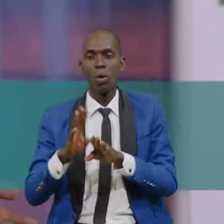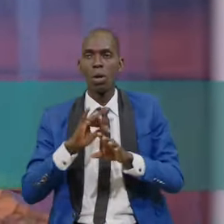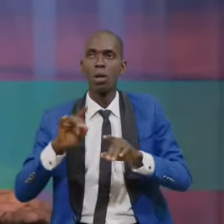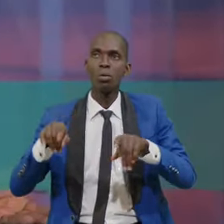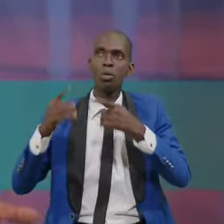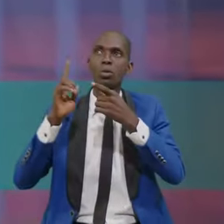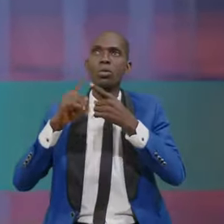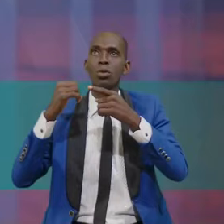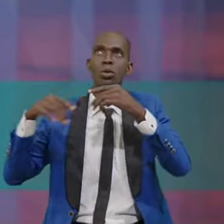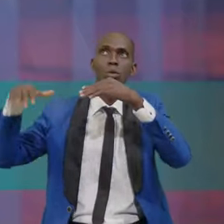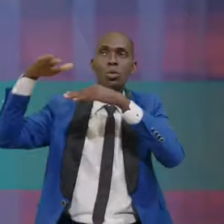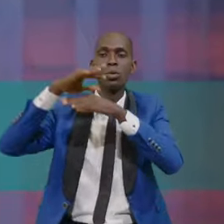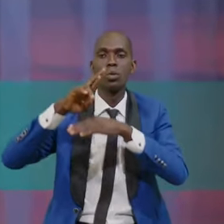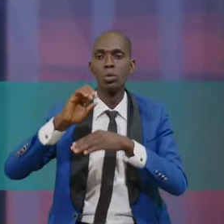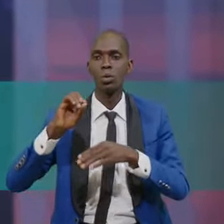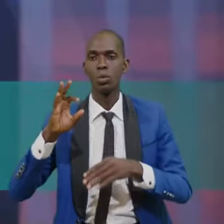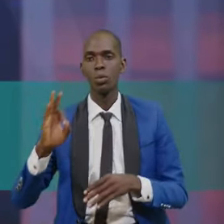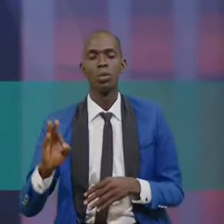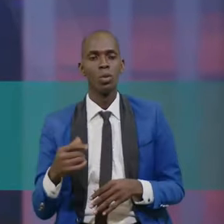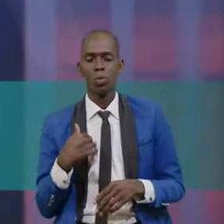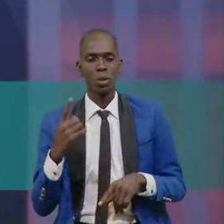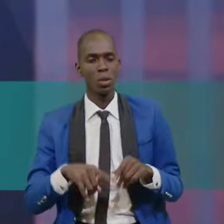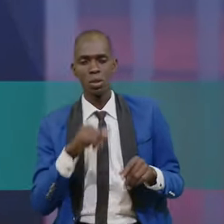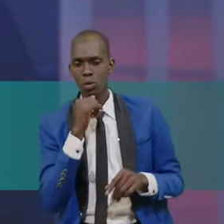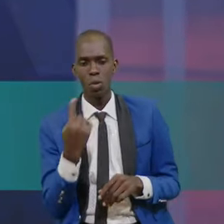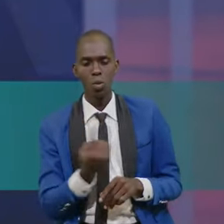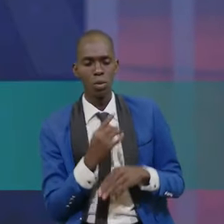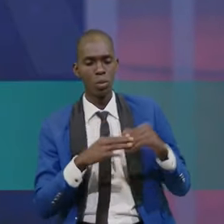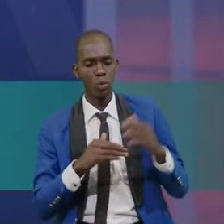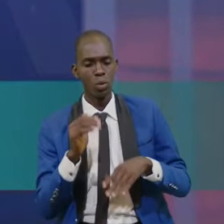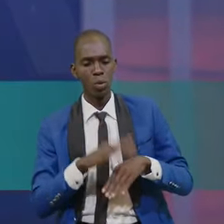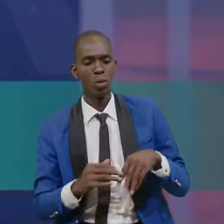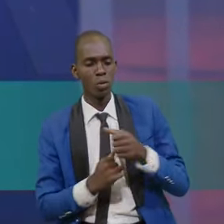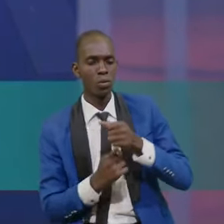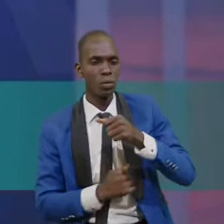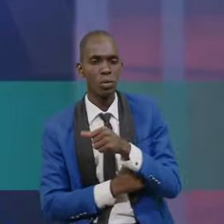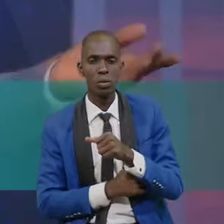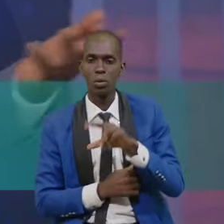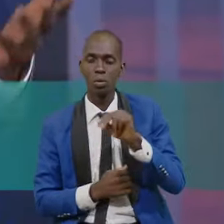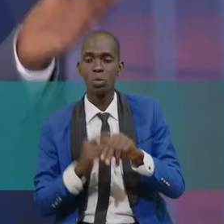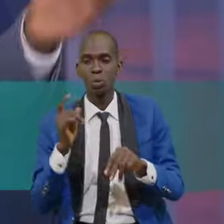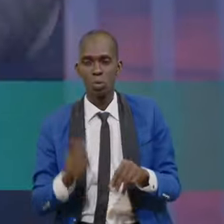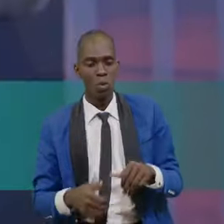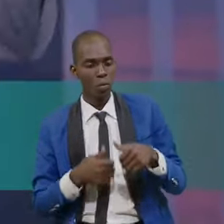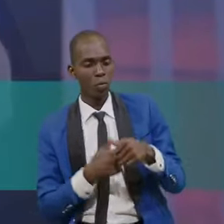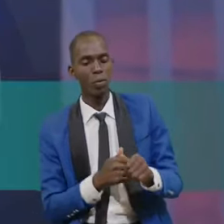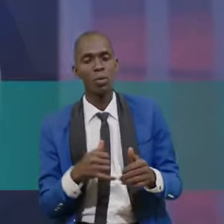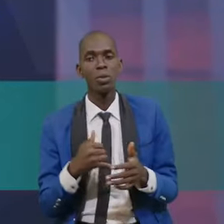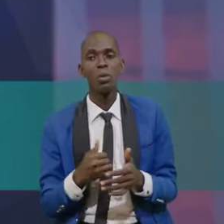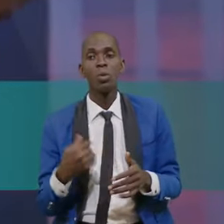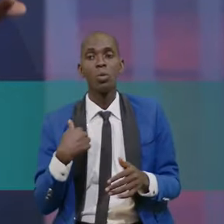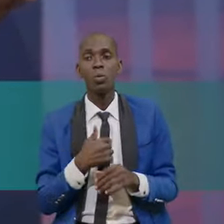cannot be on the foundation every time. We're building a sanctuary. We're building a house. We build